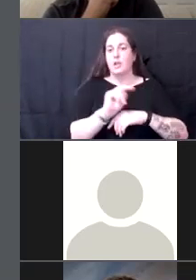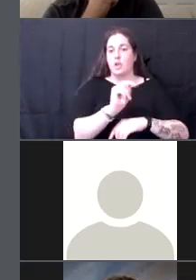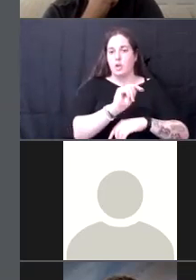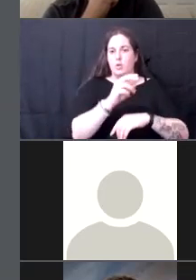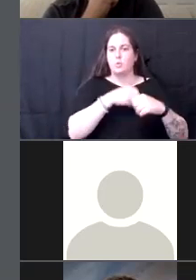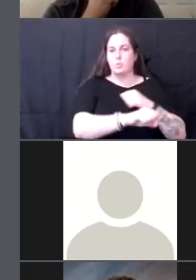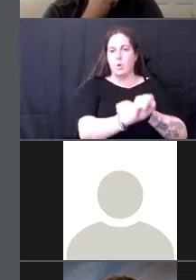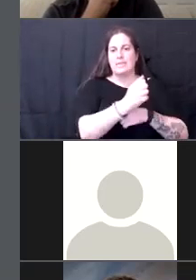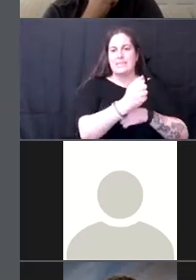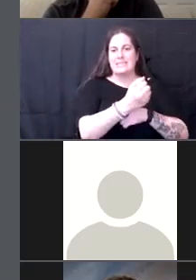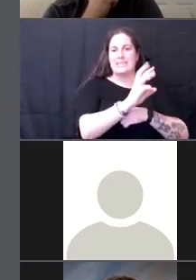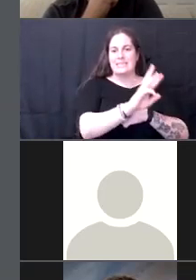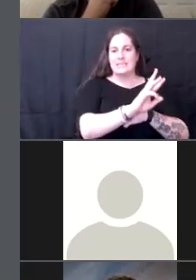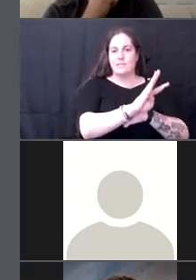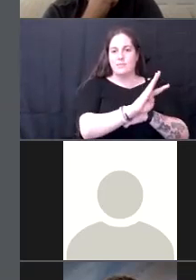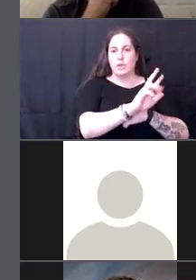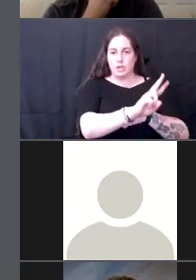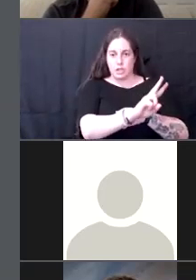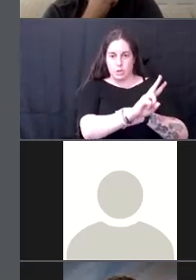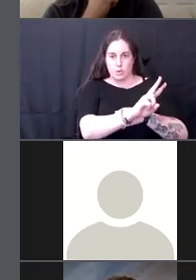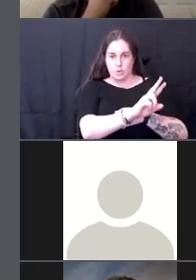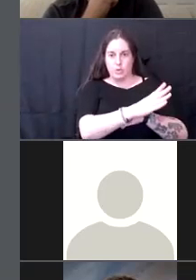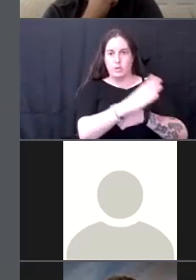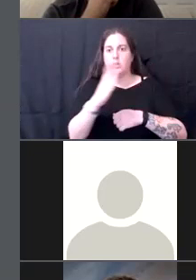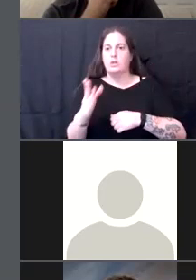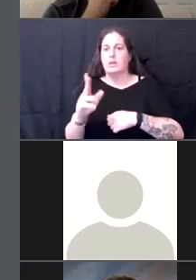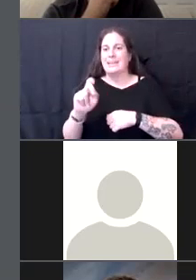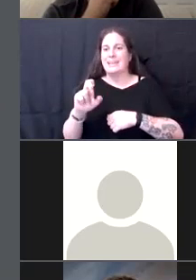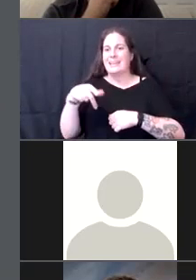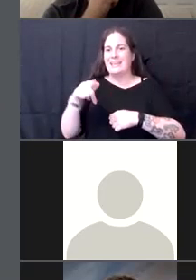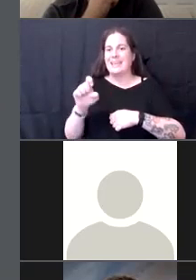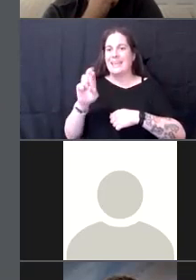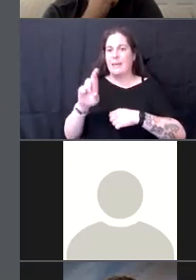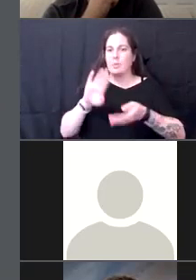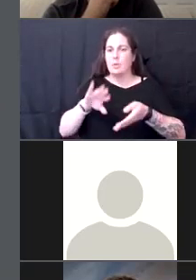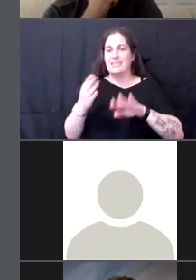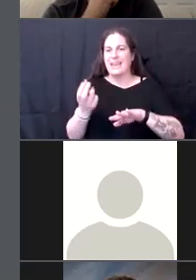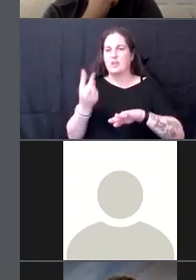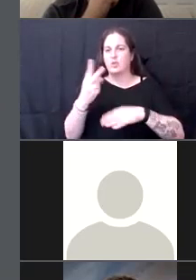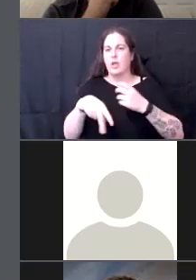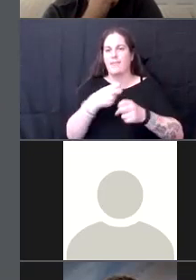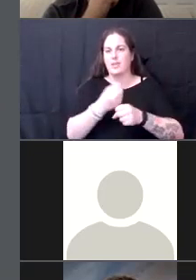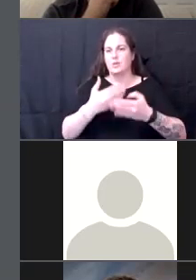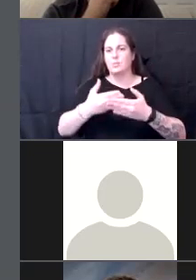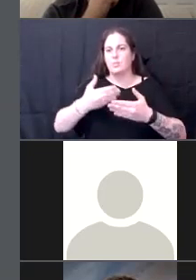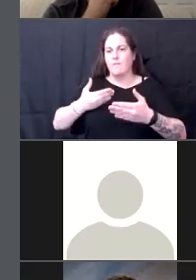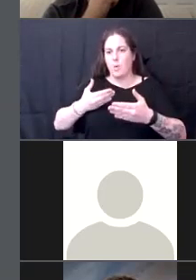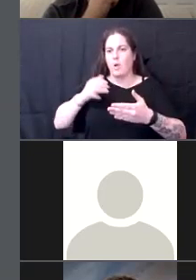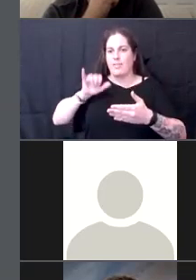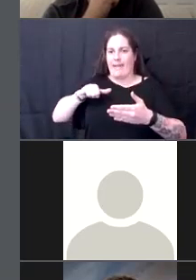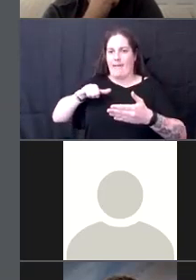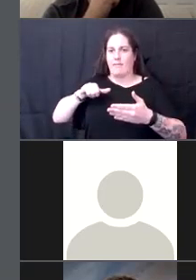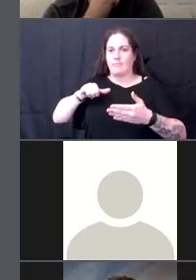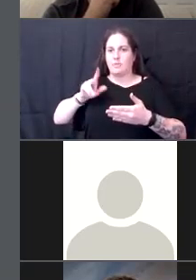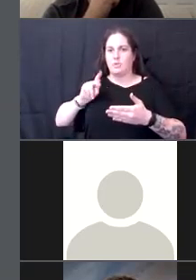1642. So Kepler, dies 12 years before Newton comes along, right? Newton's born.